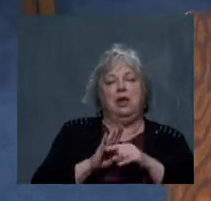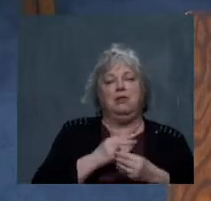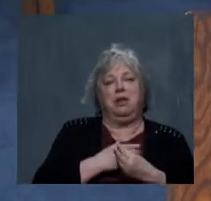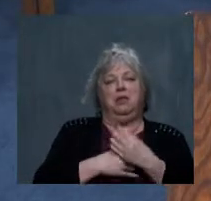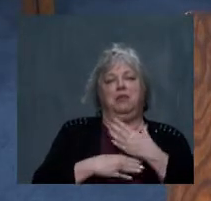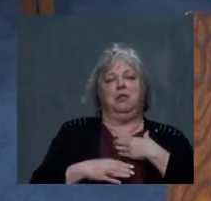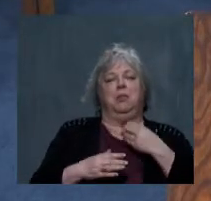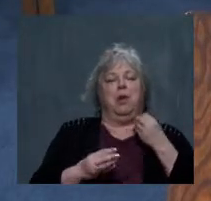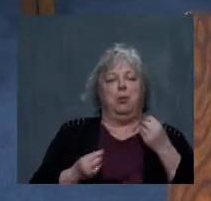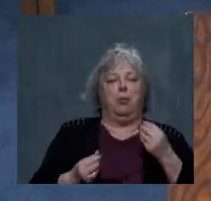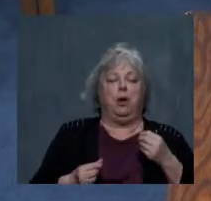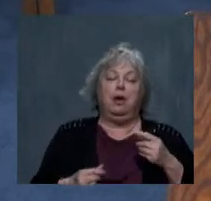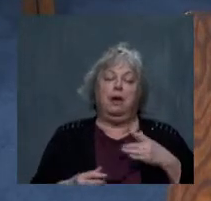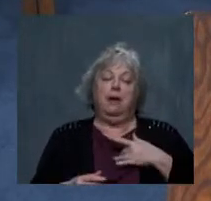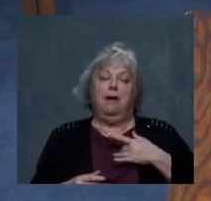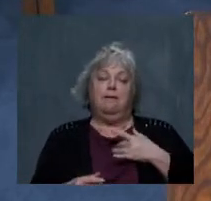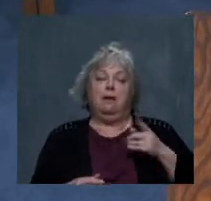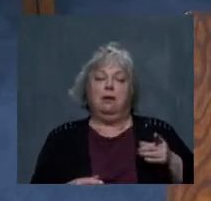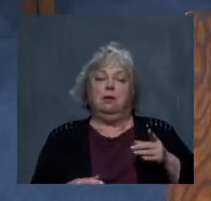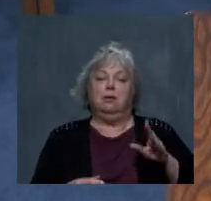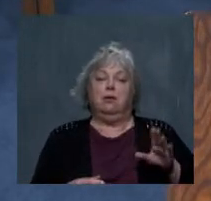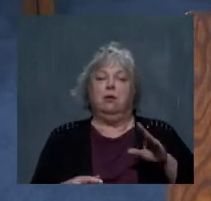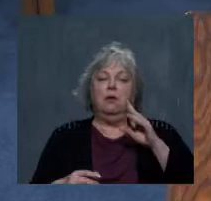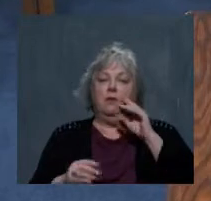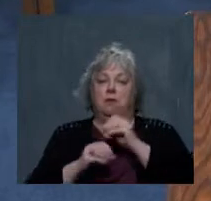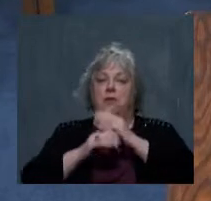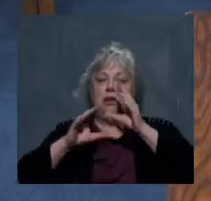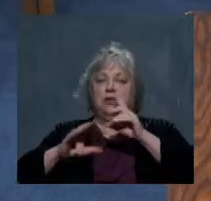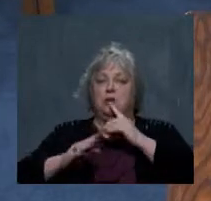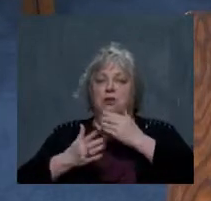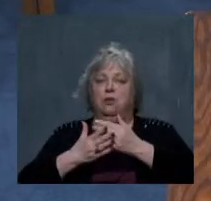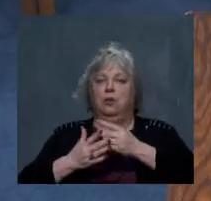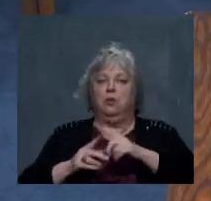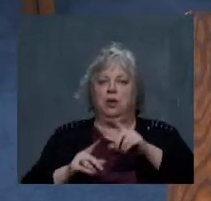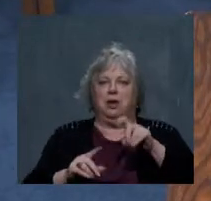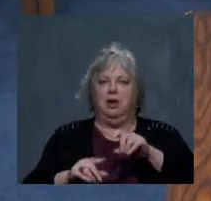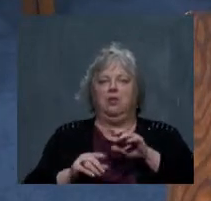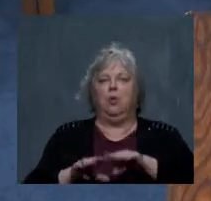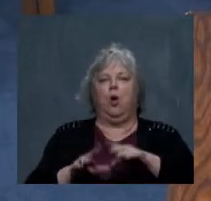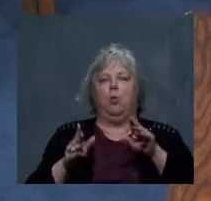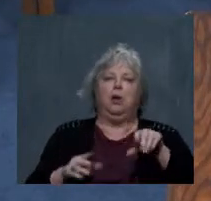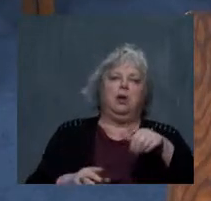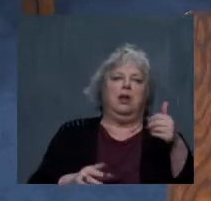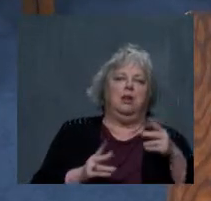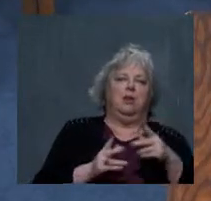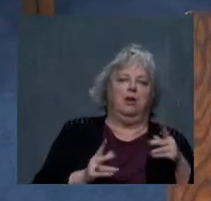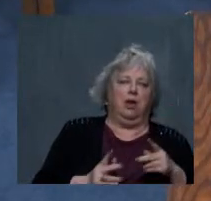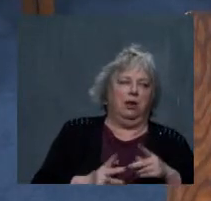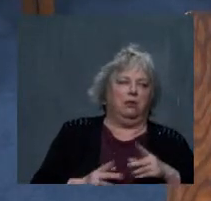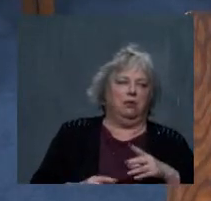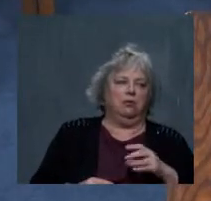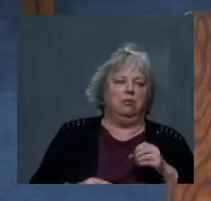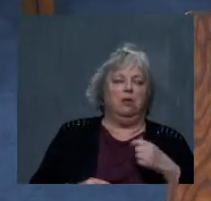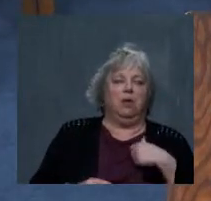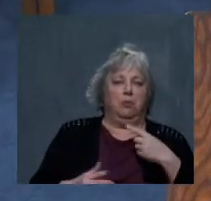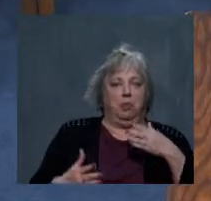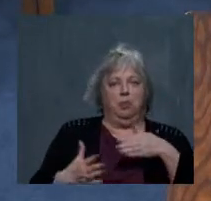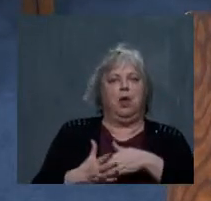feel that her vision is good. However, it needs to be in another location. And I am opposed